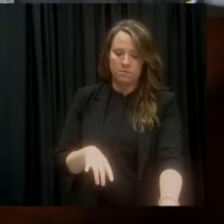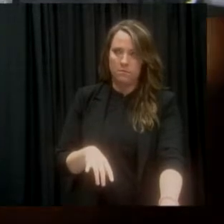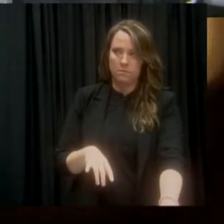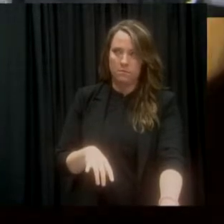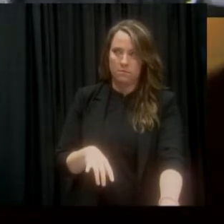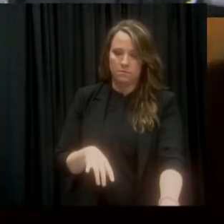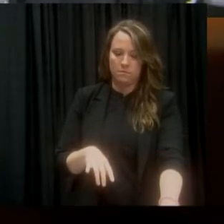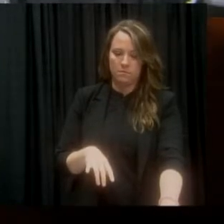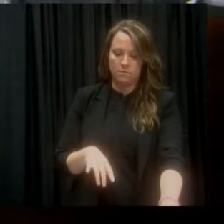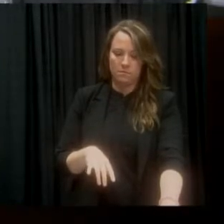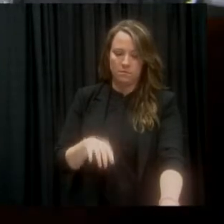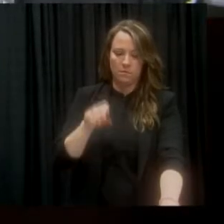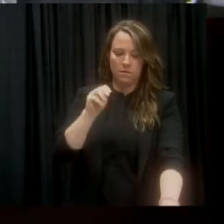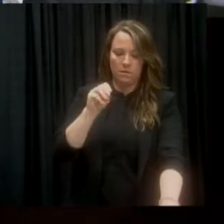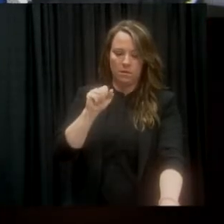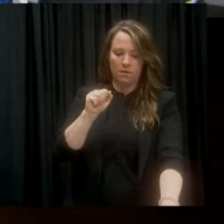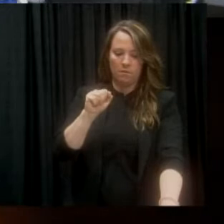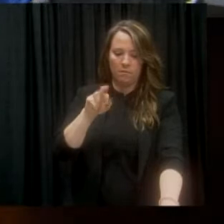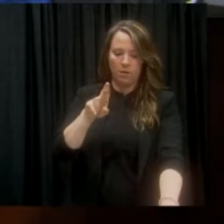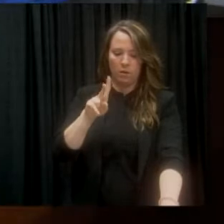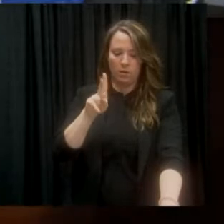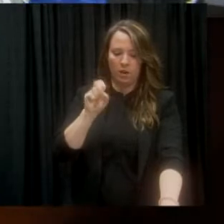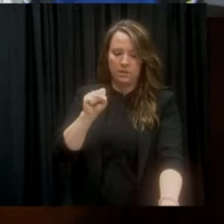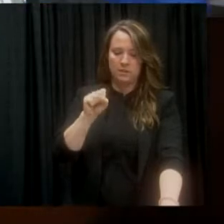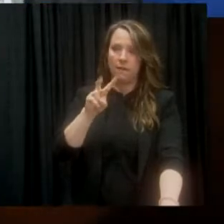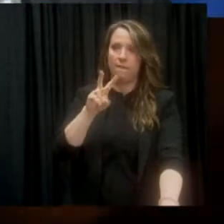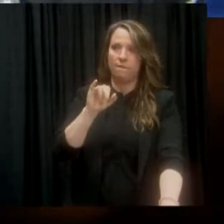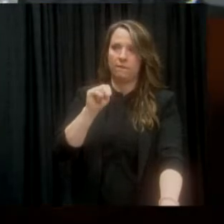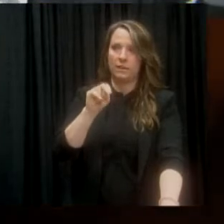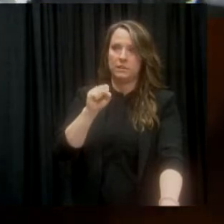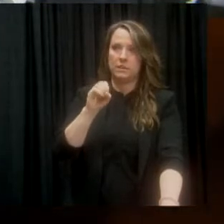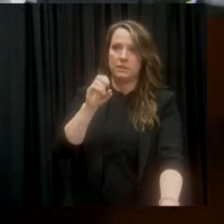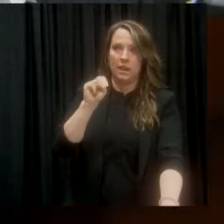I'm shocked. Marcus Vinson.